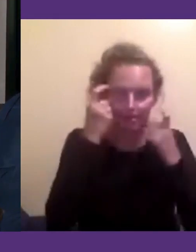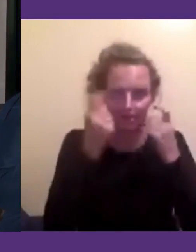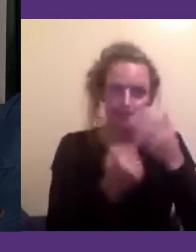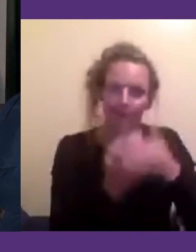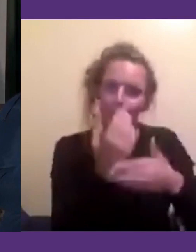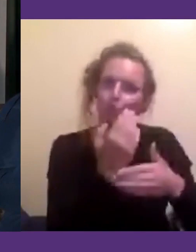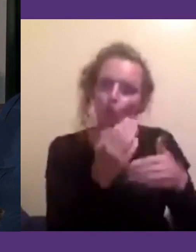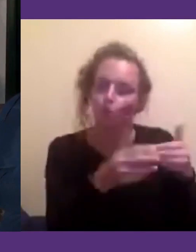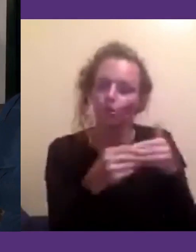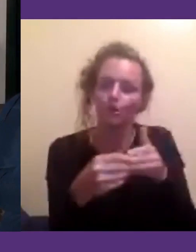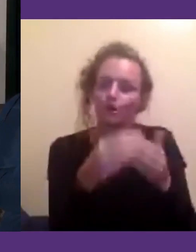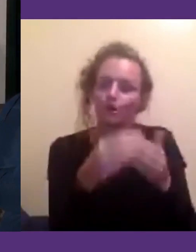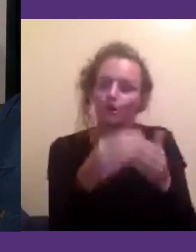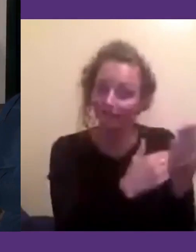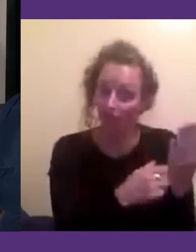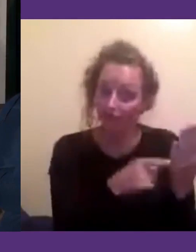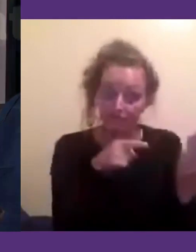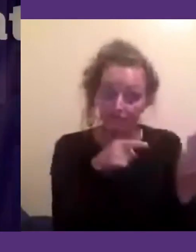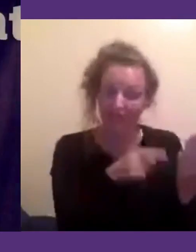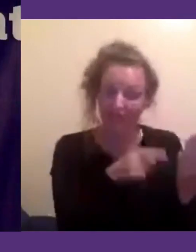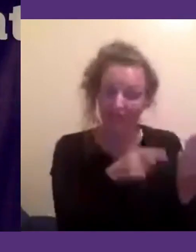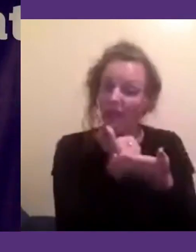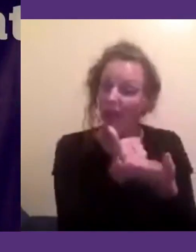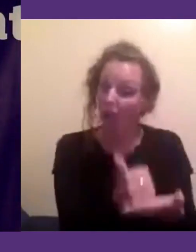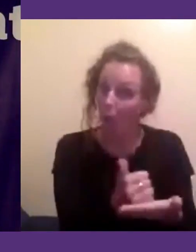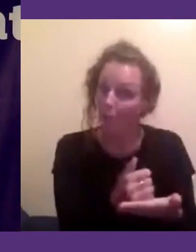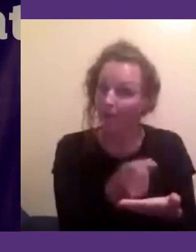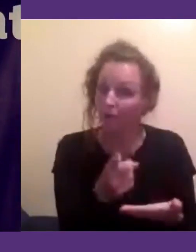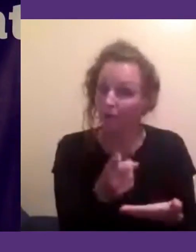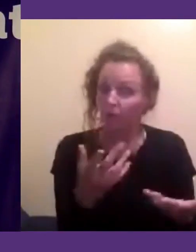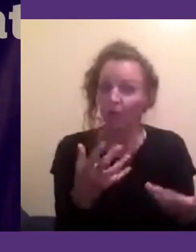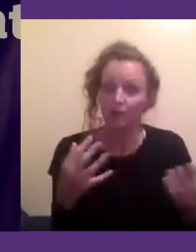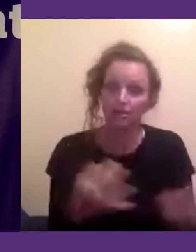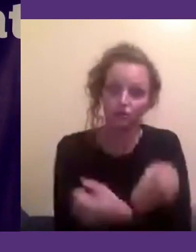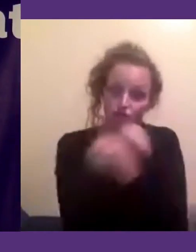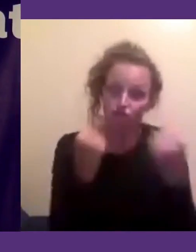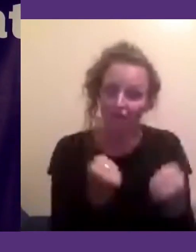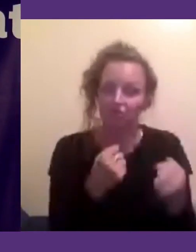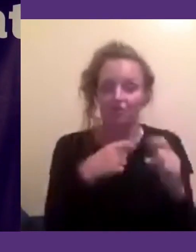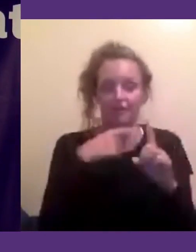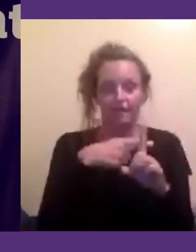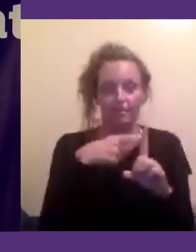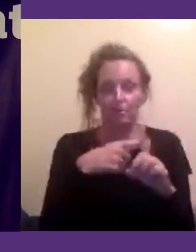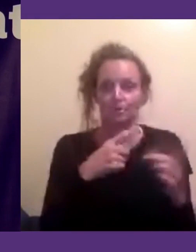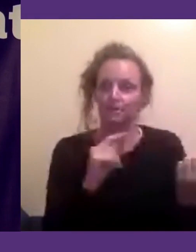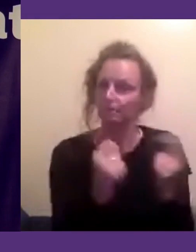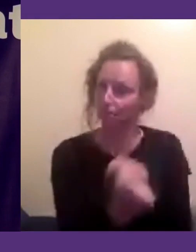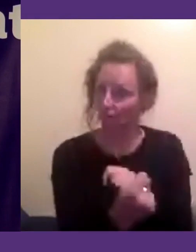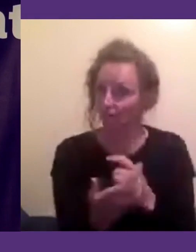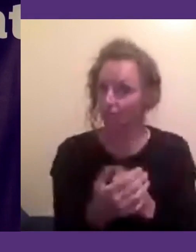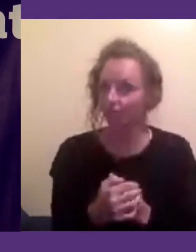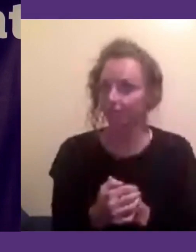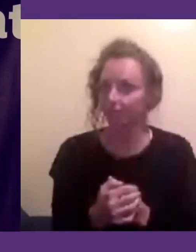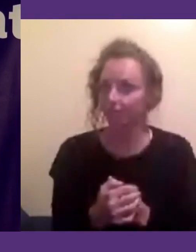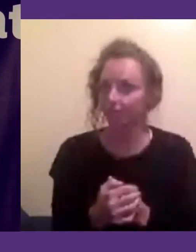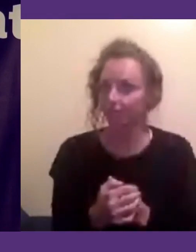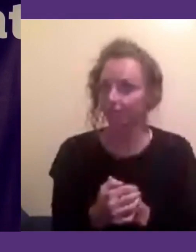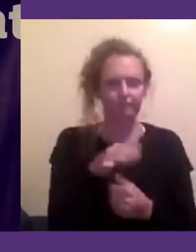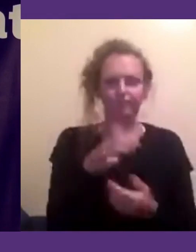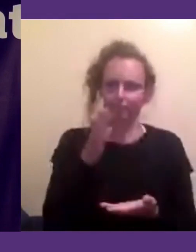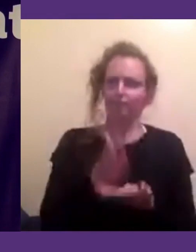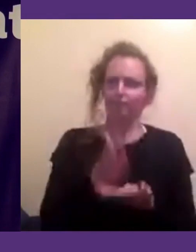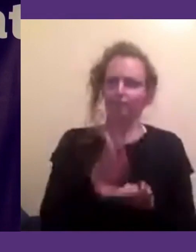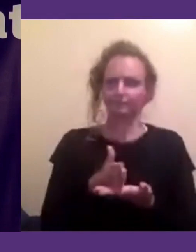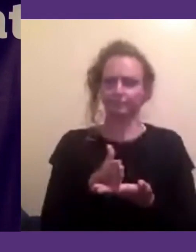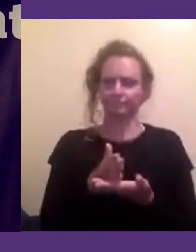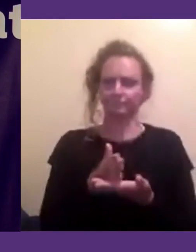the messaging in a positive way? Definitely. And I think as well, you know, just having like open conversations with